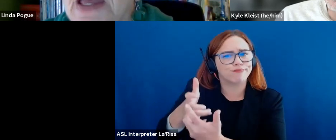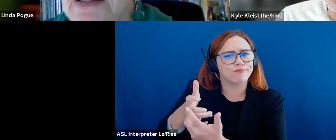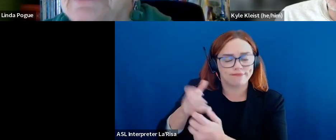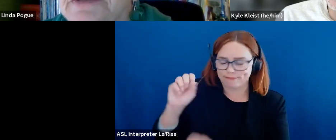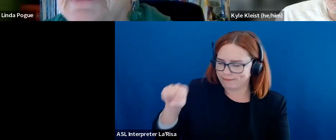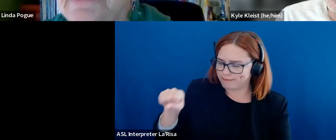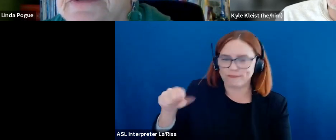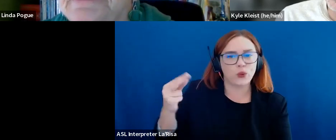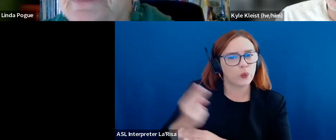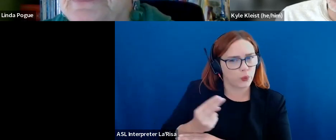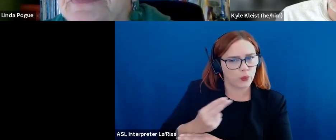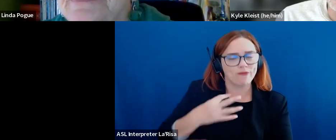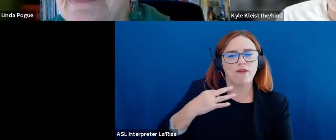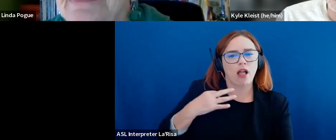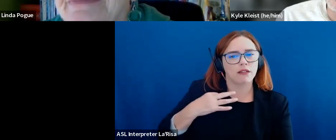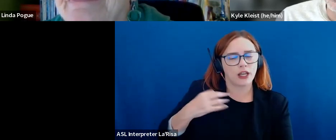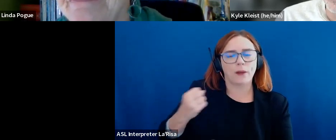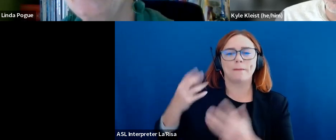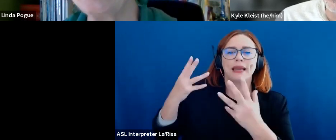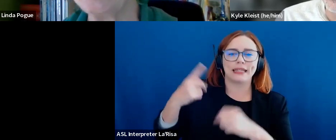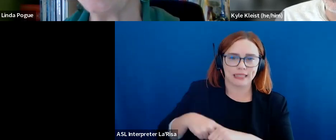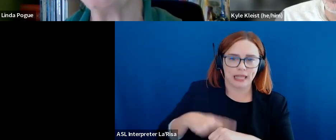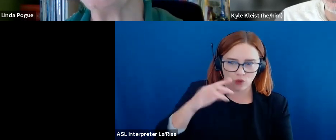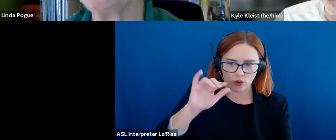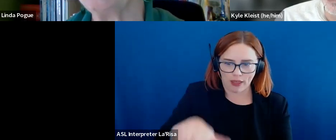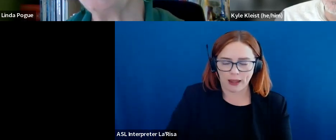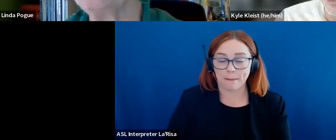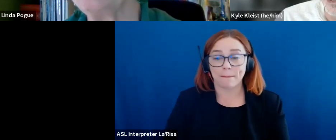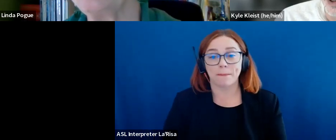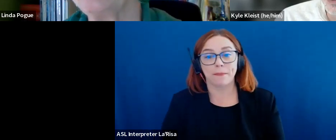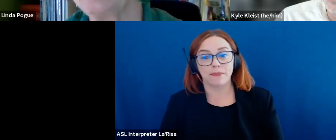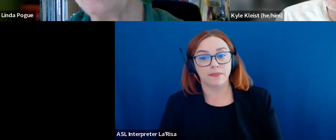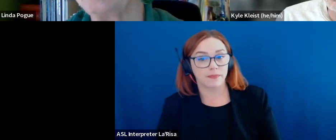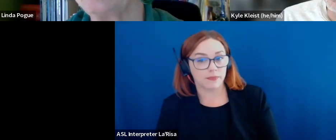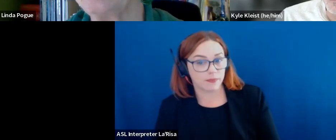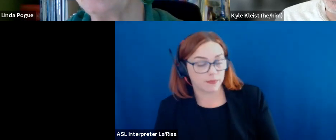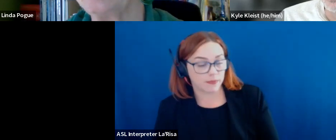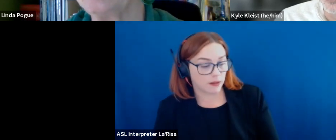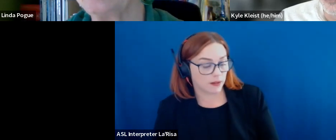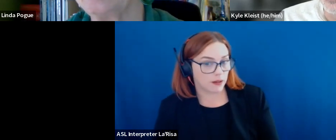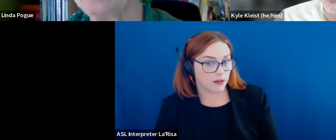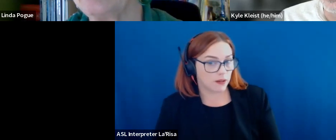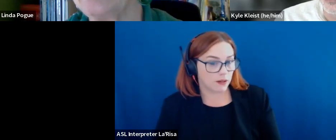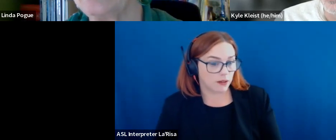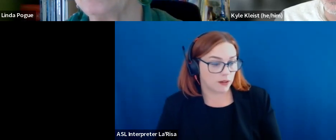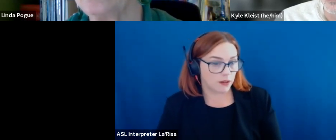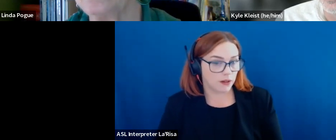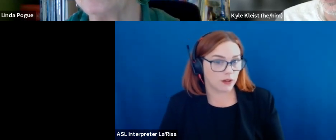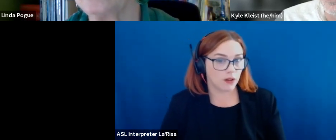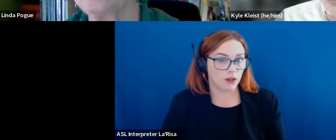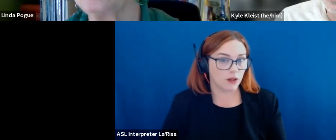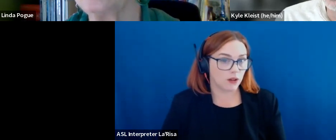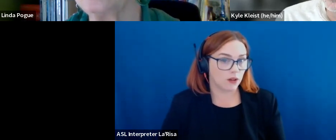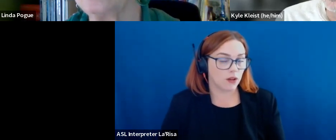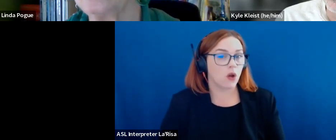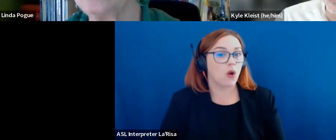yes, I hate to say it, you know, one of the things that we had reached out to was we have the Chippewa Valley Builders, which serves a number